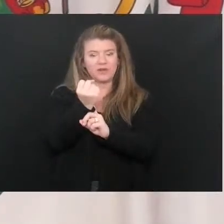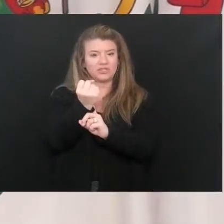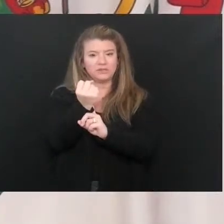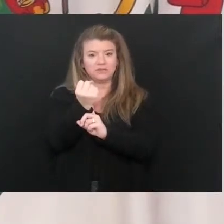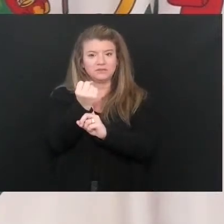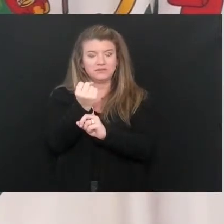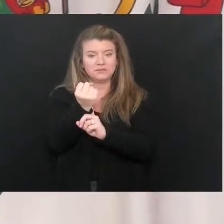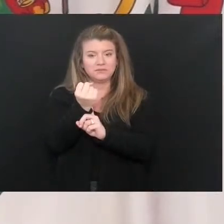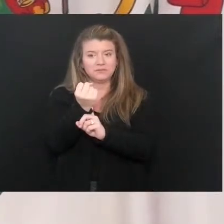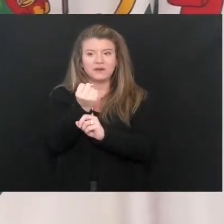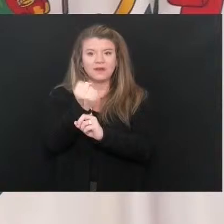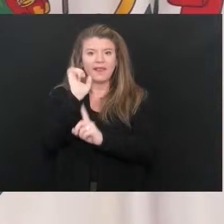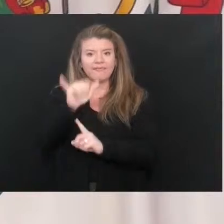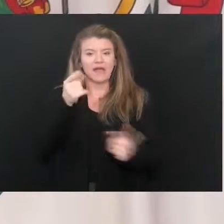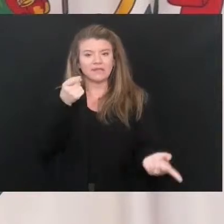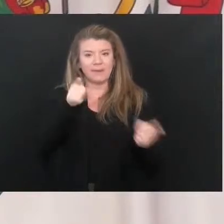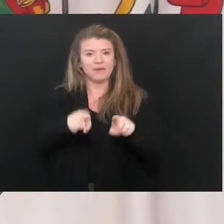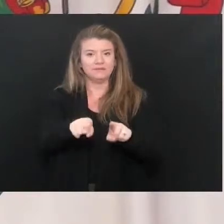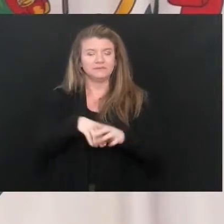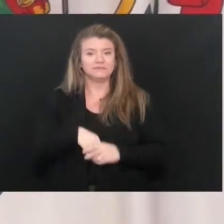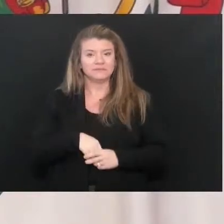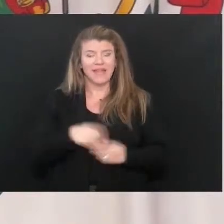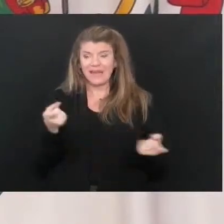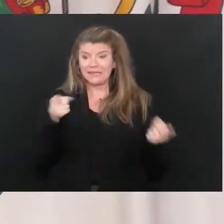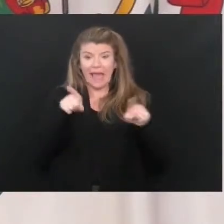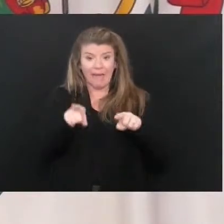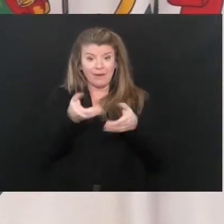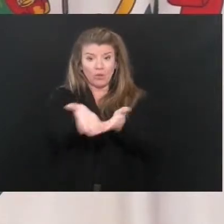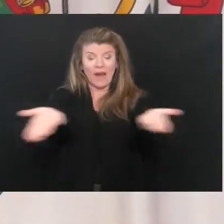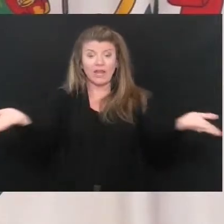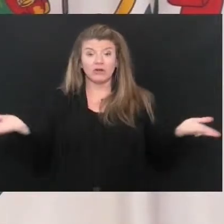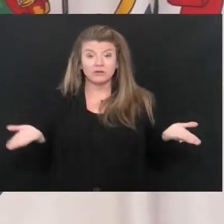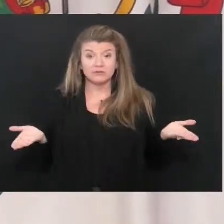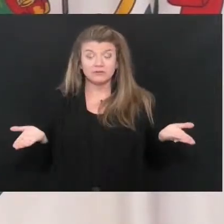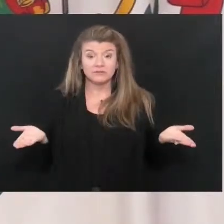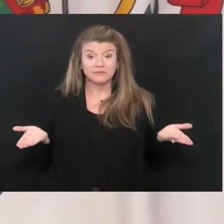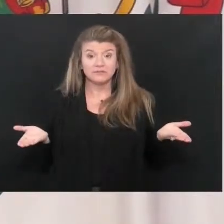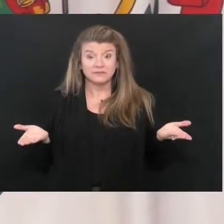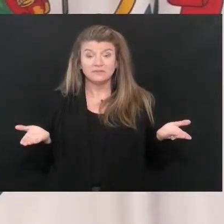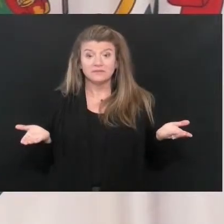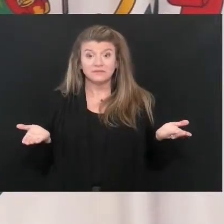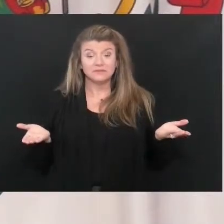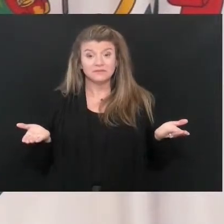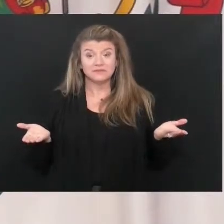and it's happening right in front of us, to where the